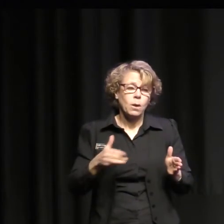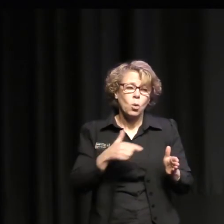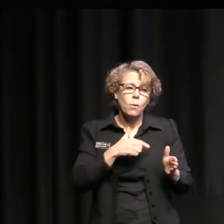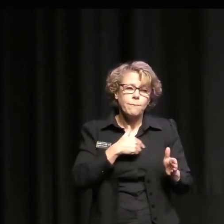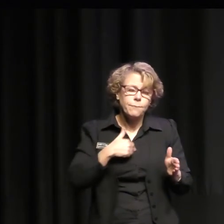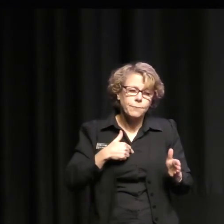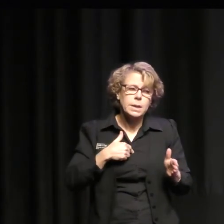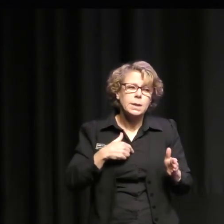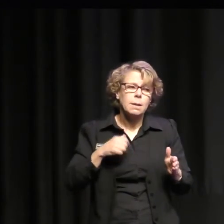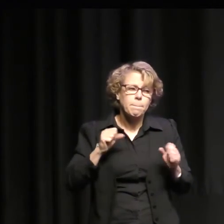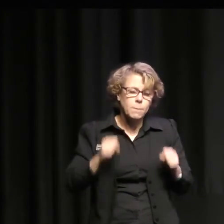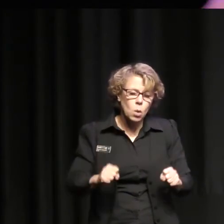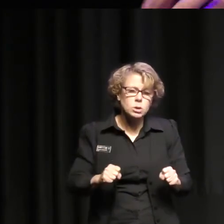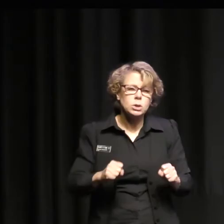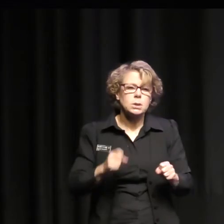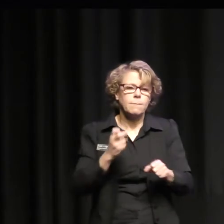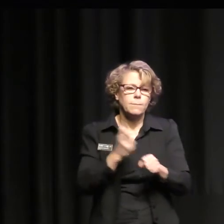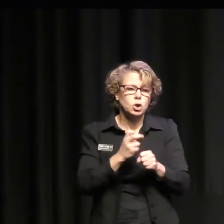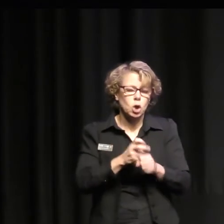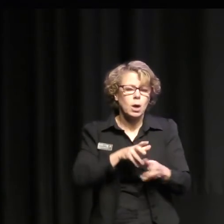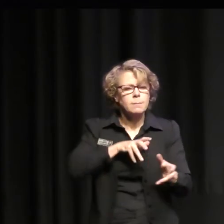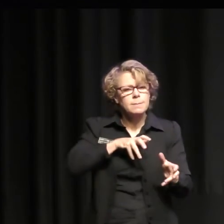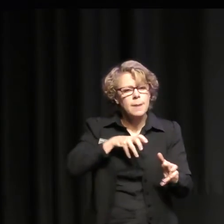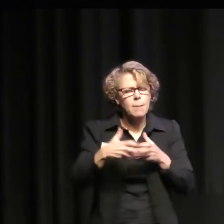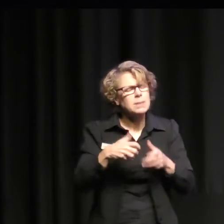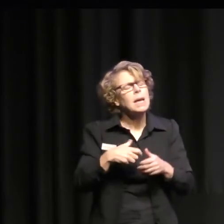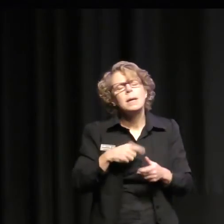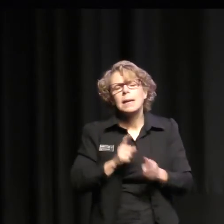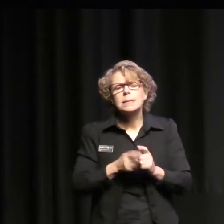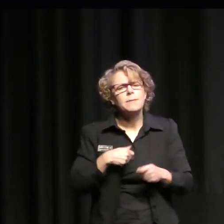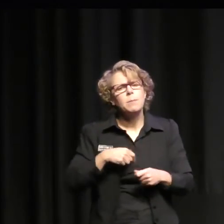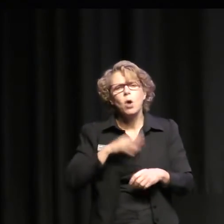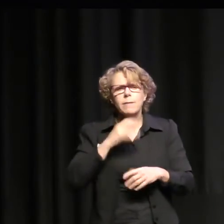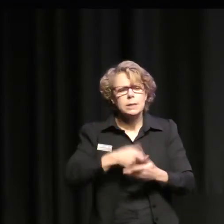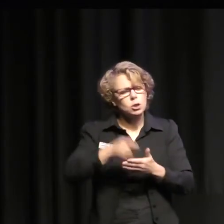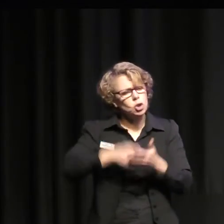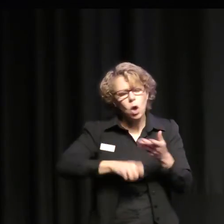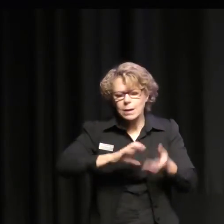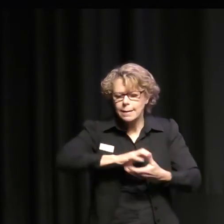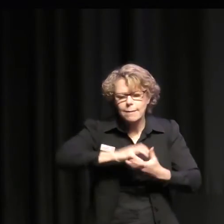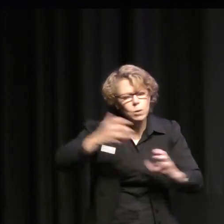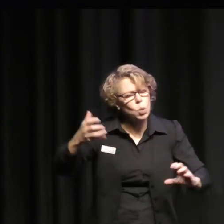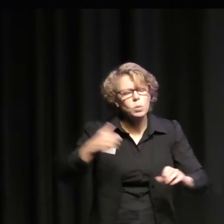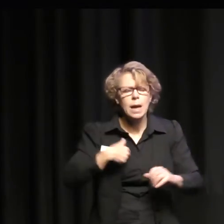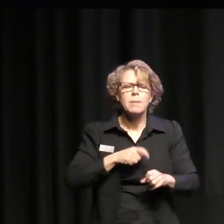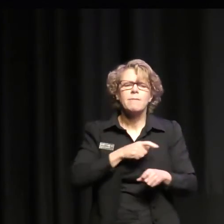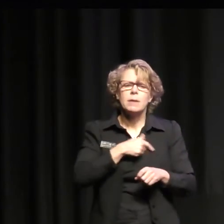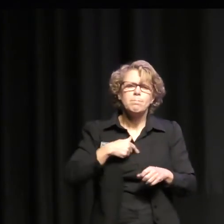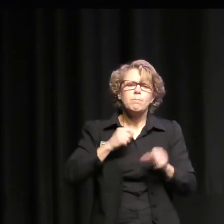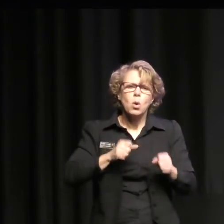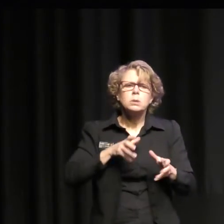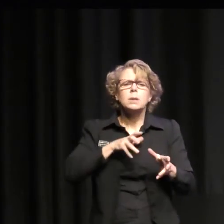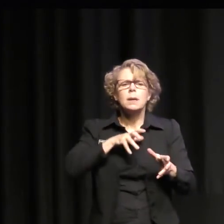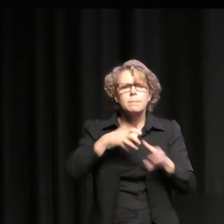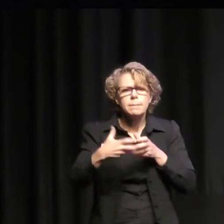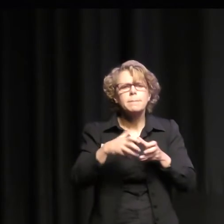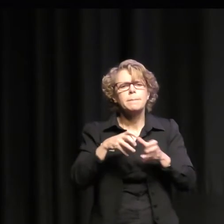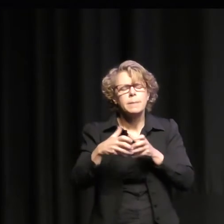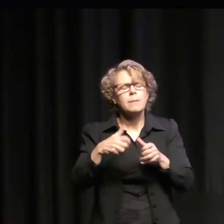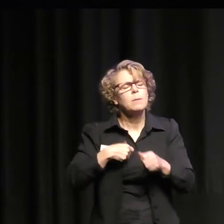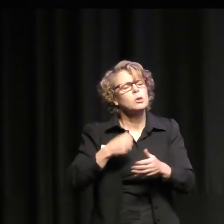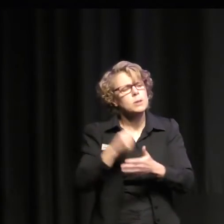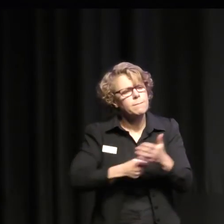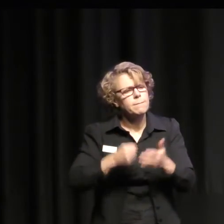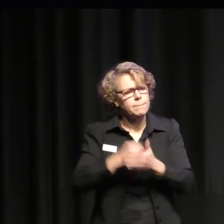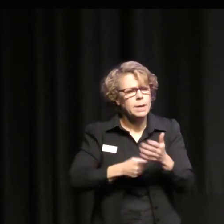have to be transformative, not revolutionary, not like the old sense, but fight for economic rights,